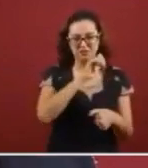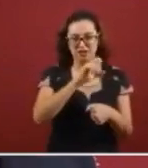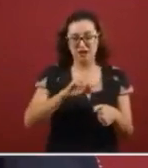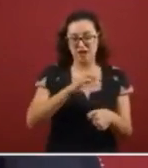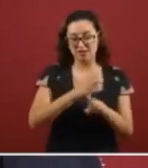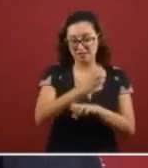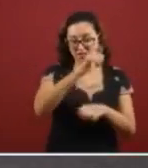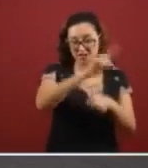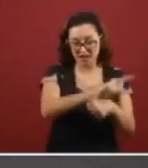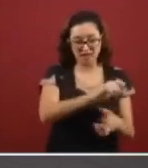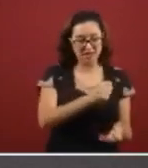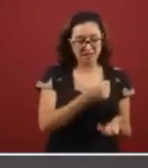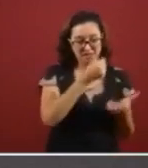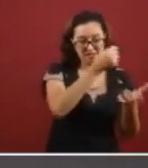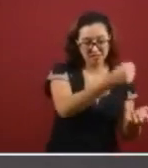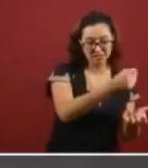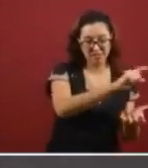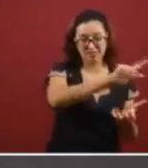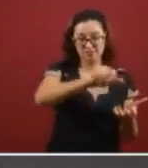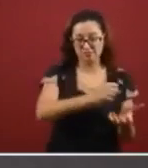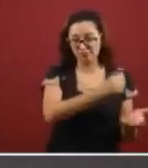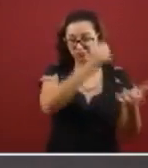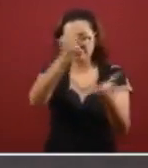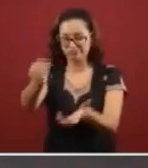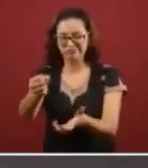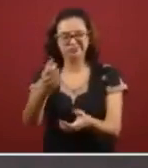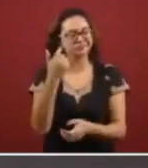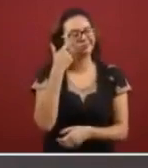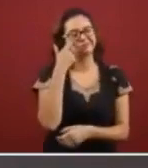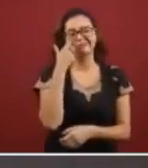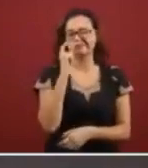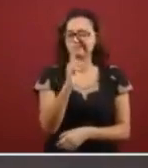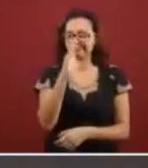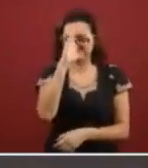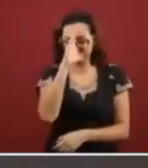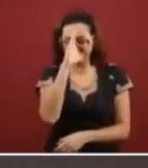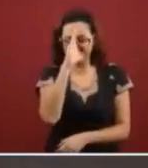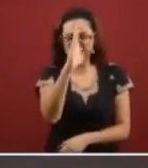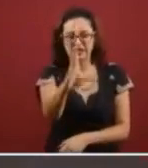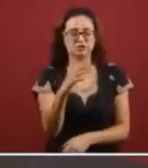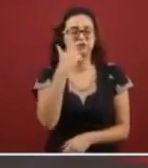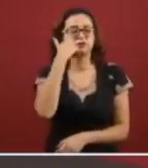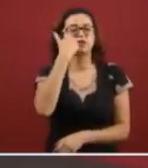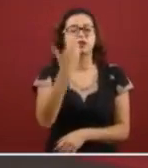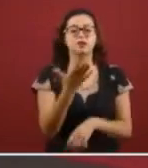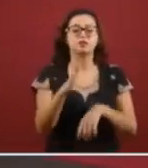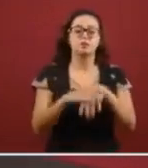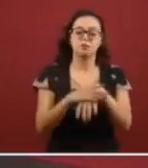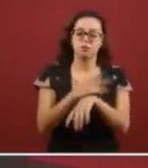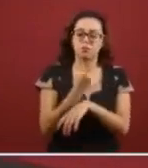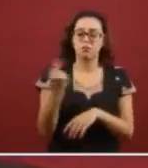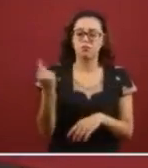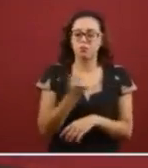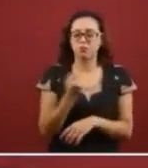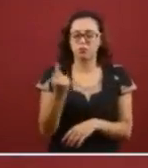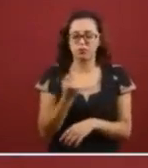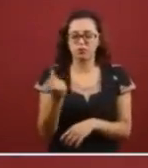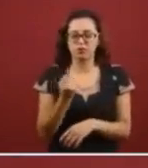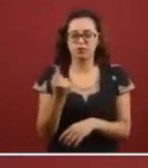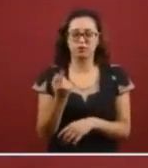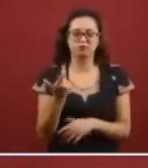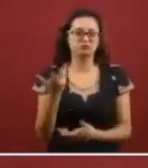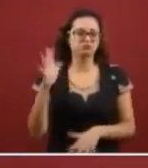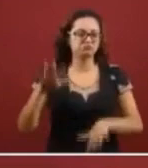en algunos casos, in some cases no se ha hecho they had